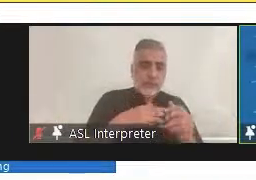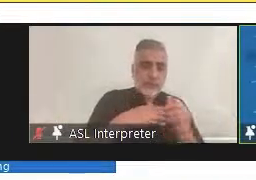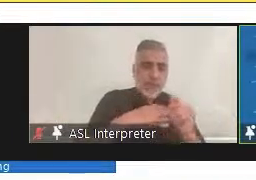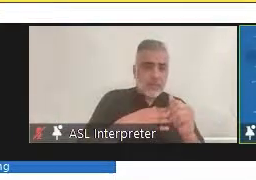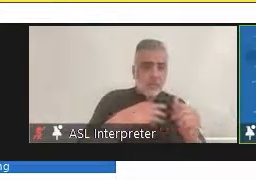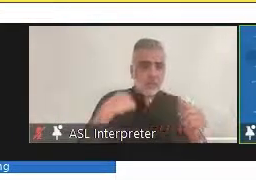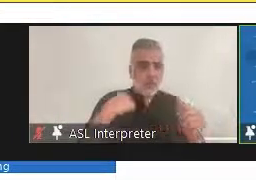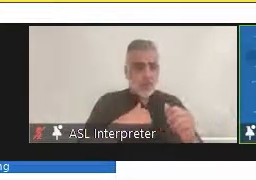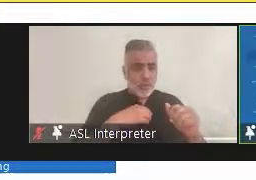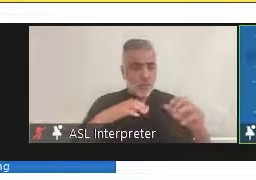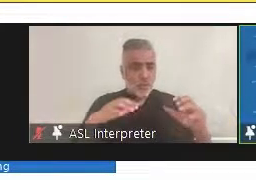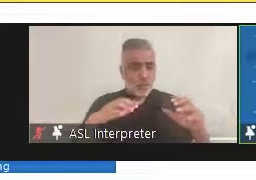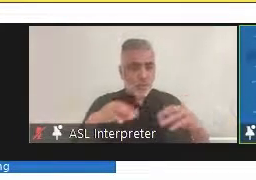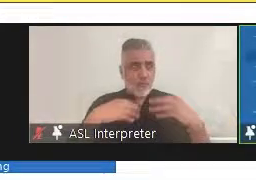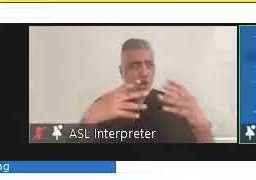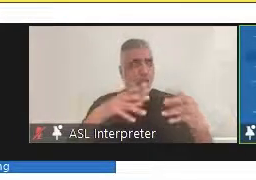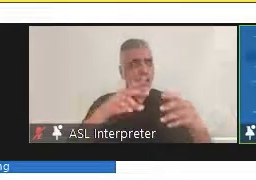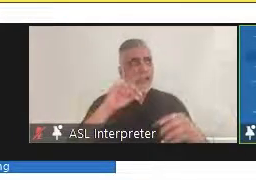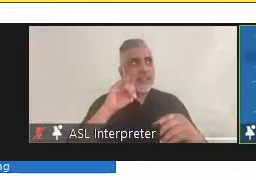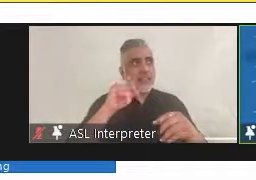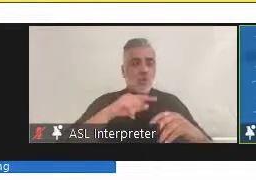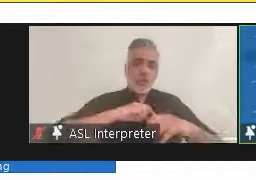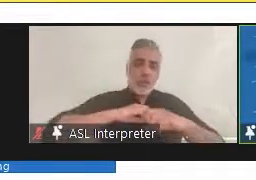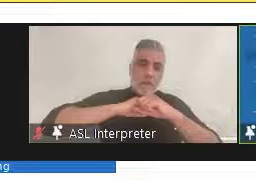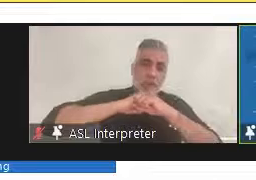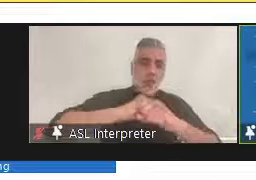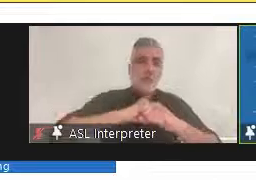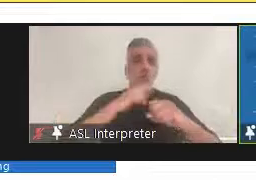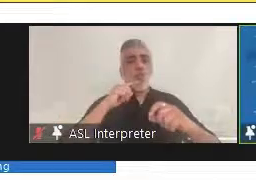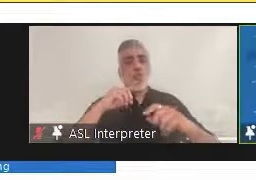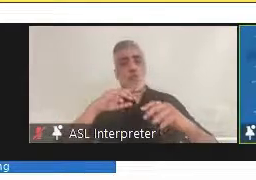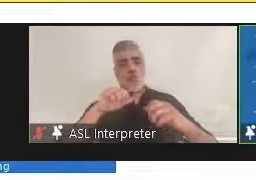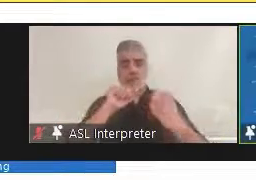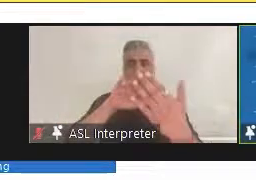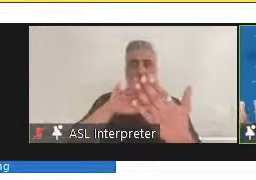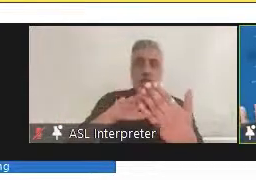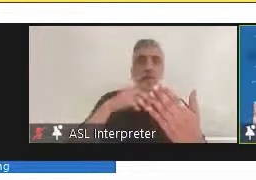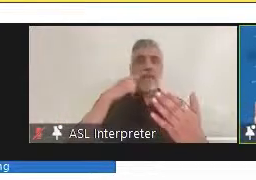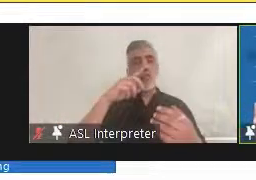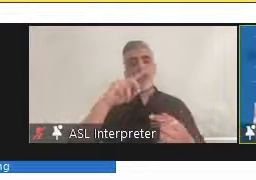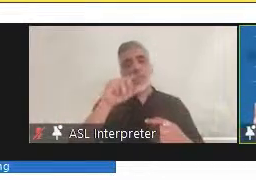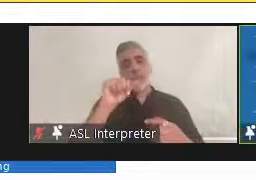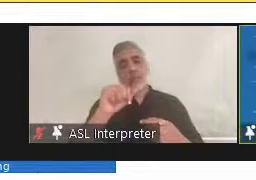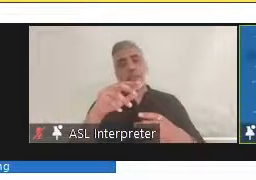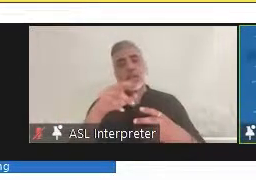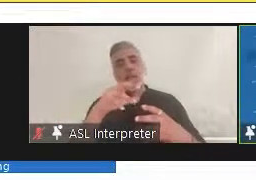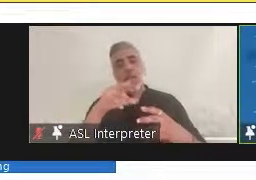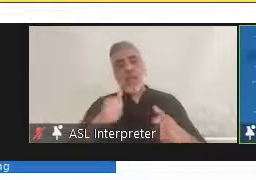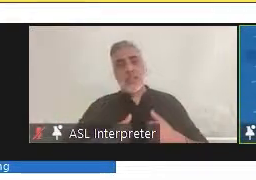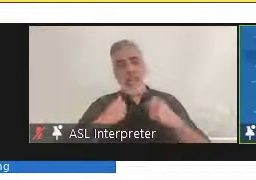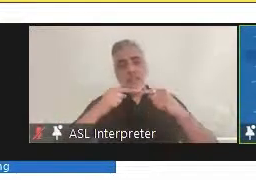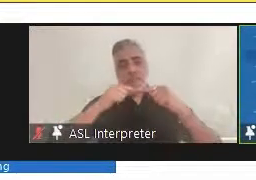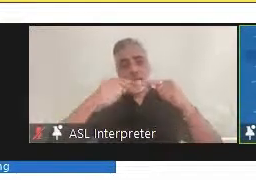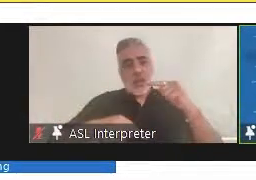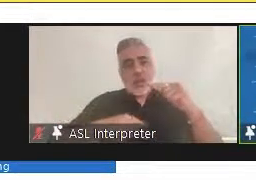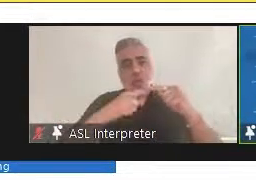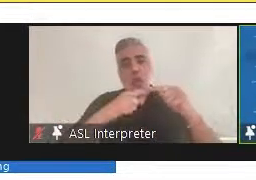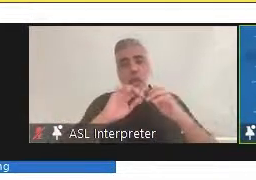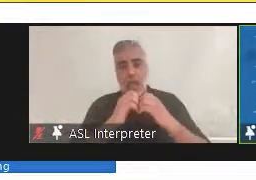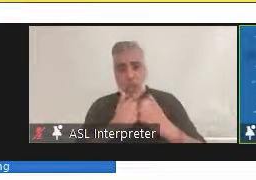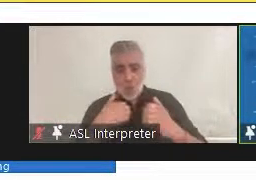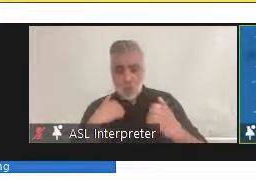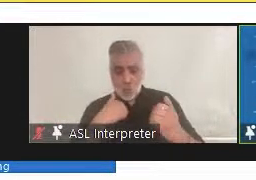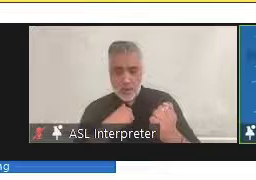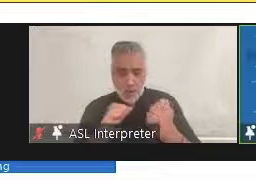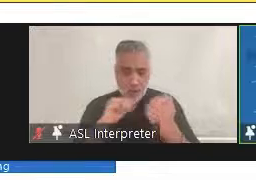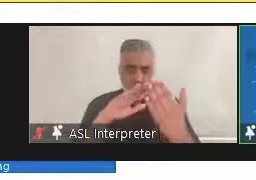go into detail on barriers that persons with disabilities face in their economic life cycle, and how we address